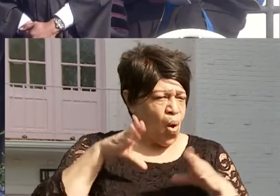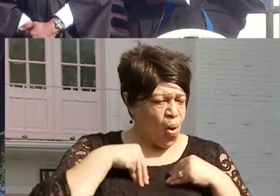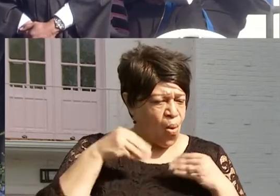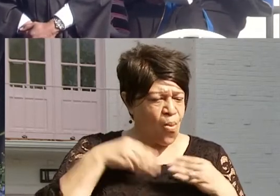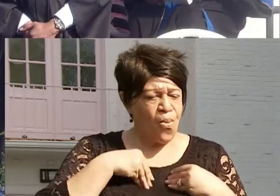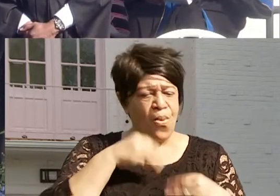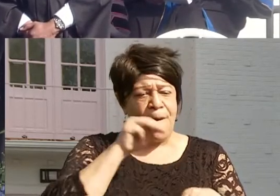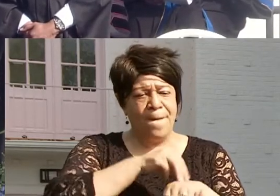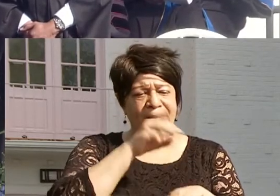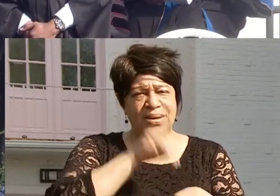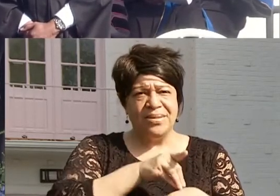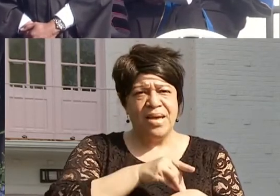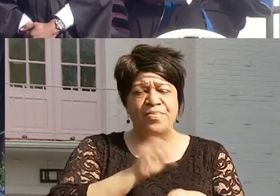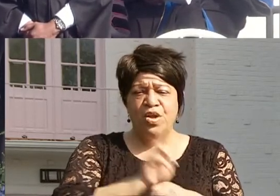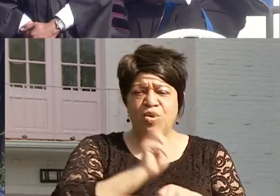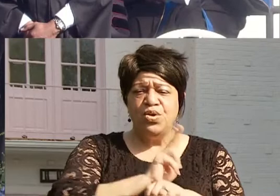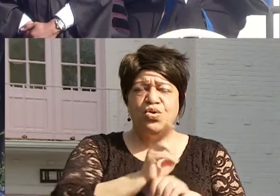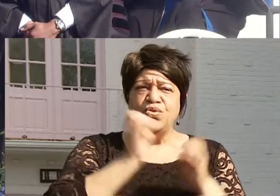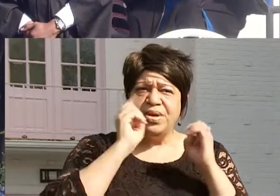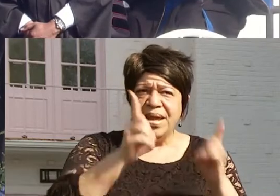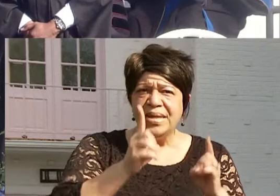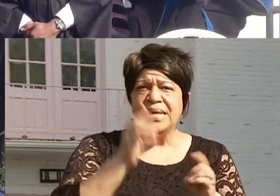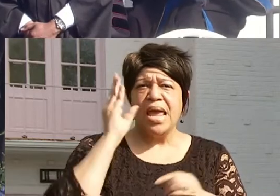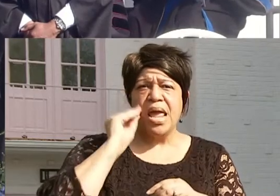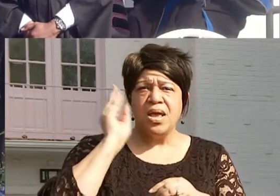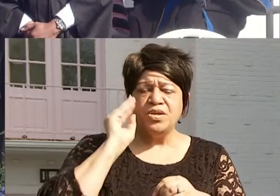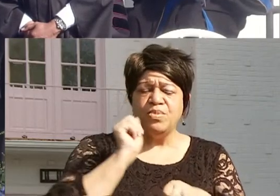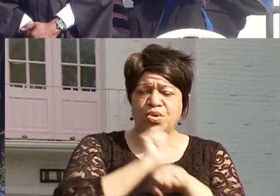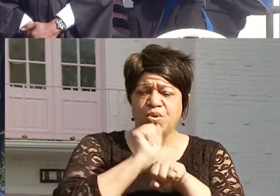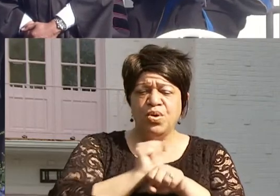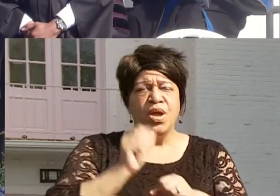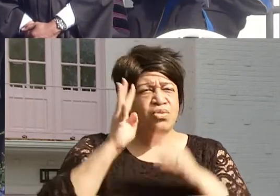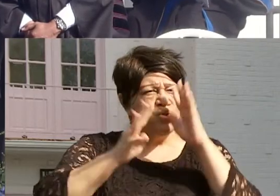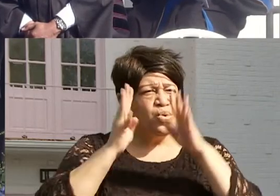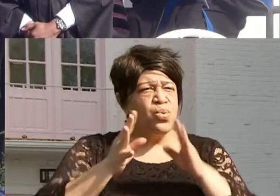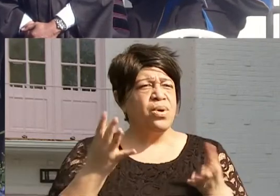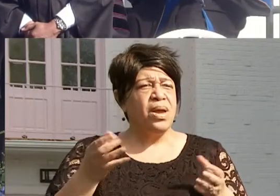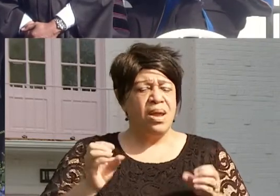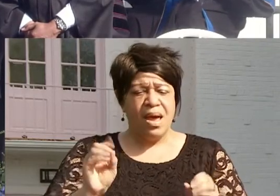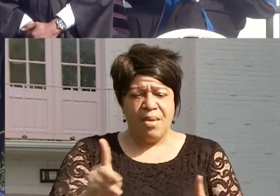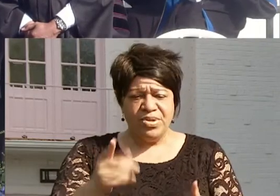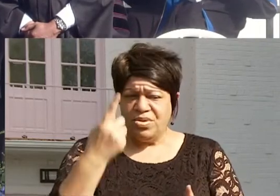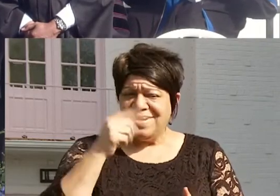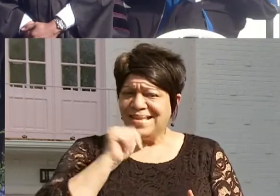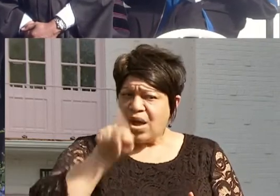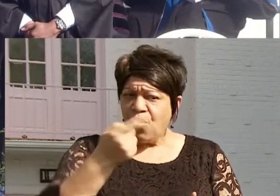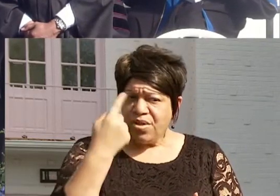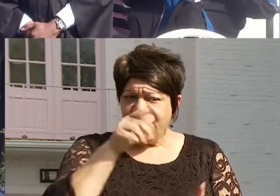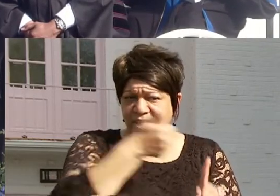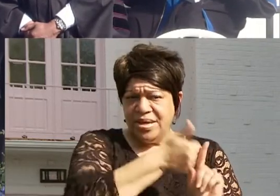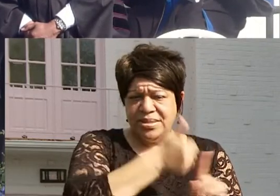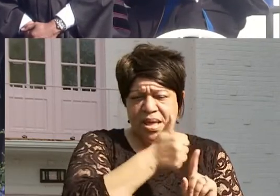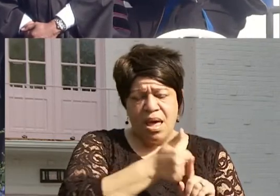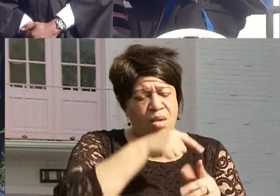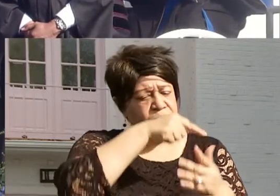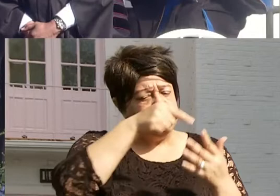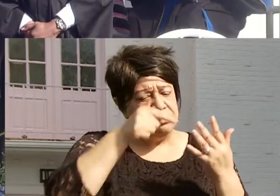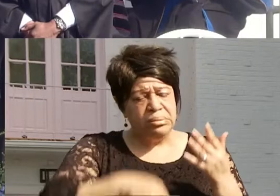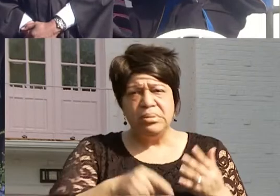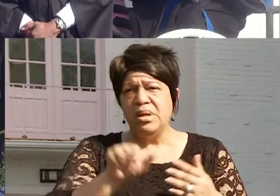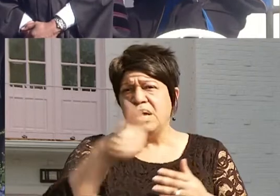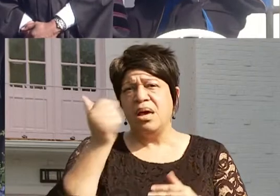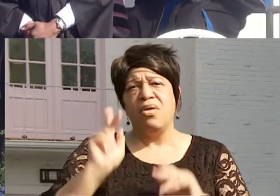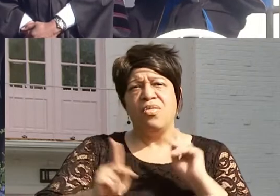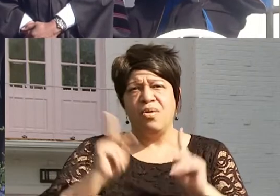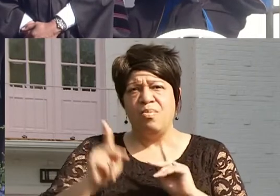your education and experience to work to create opportunities not only for yourself, but also countless employees whose lives were